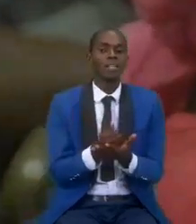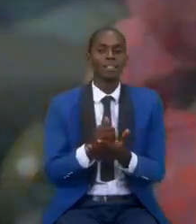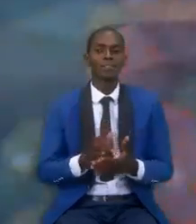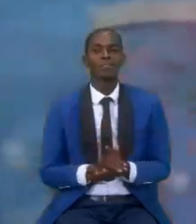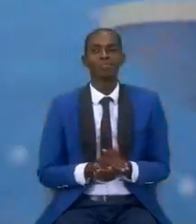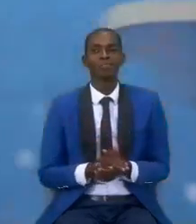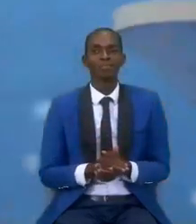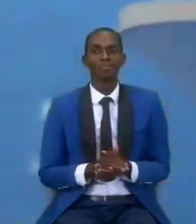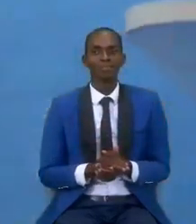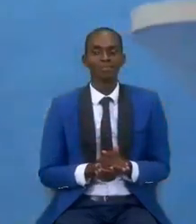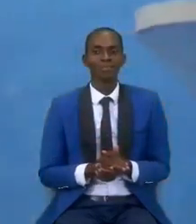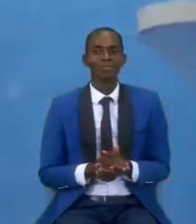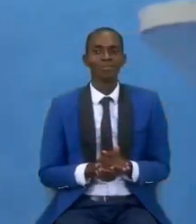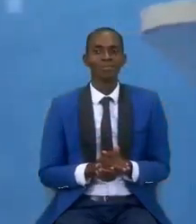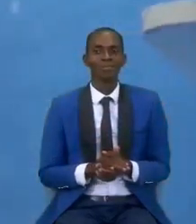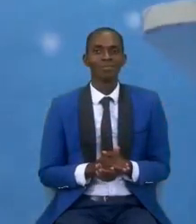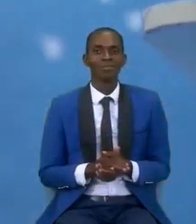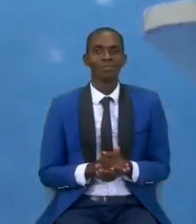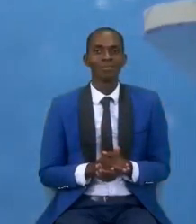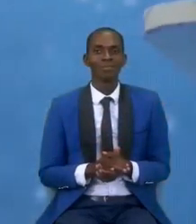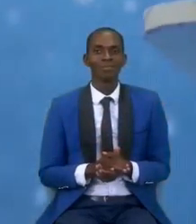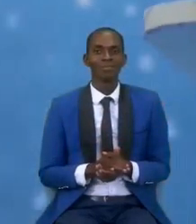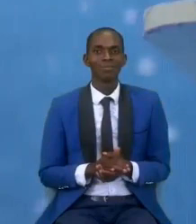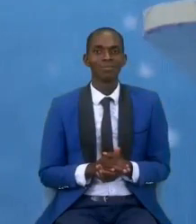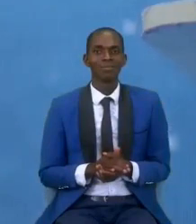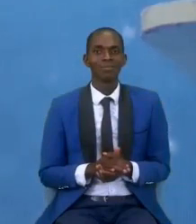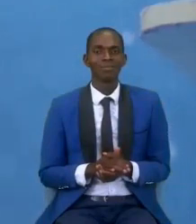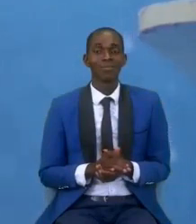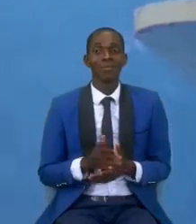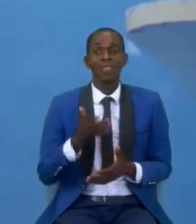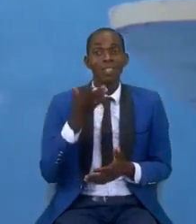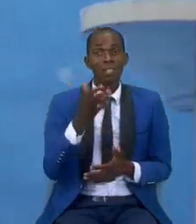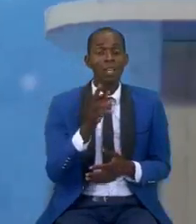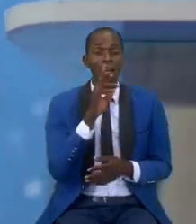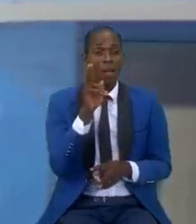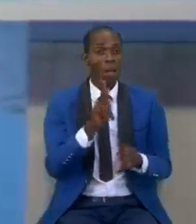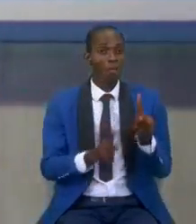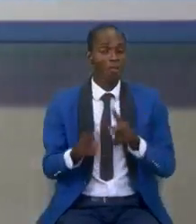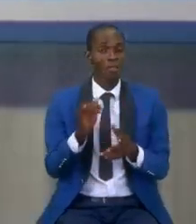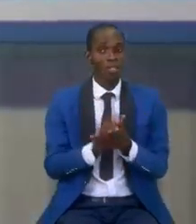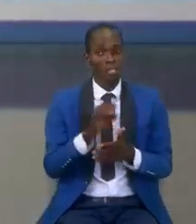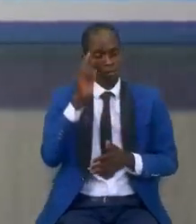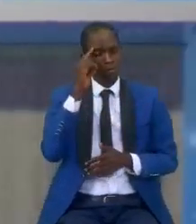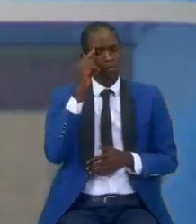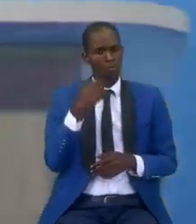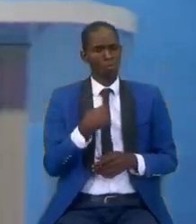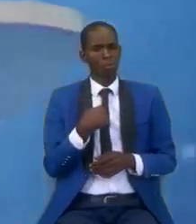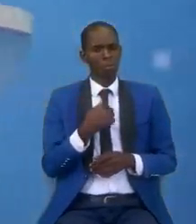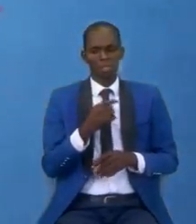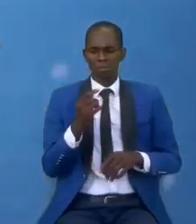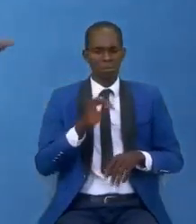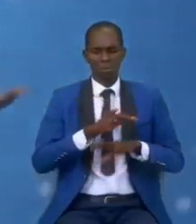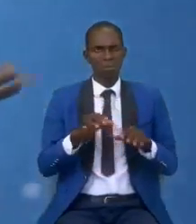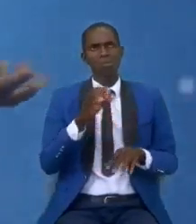There are people who think, me, I don't drink any deadly sin. Sugar, deadly.